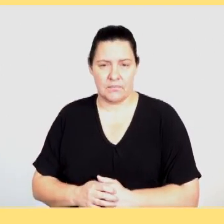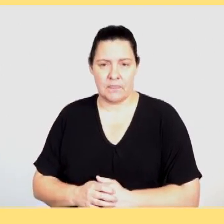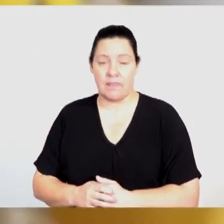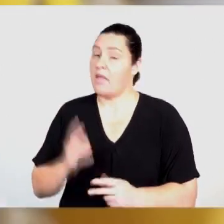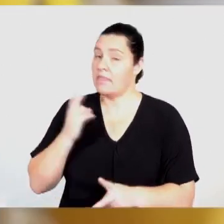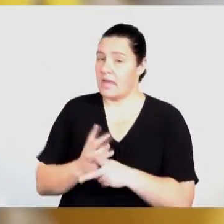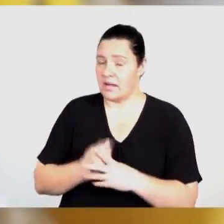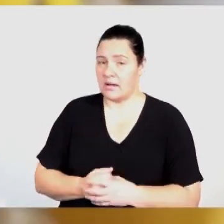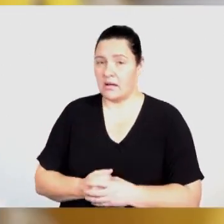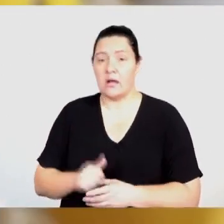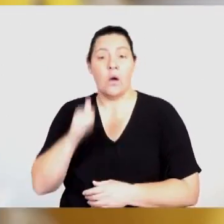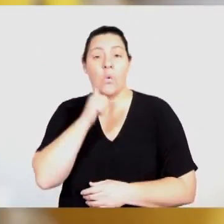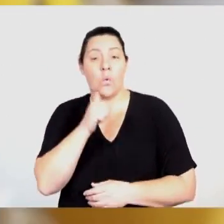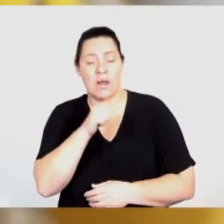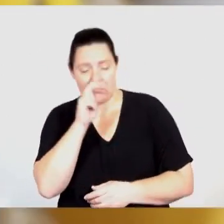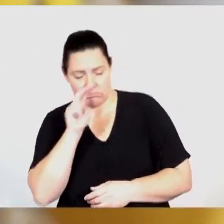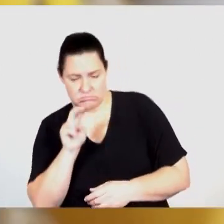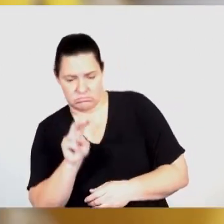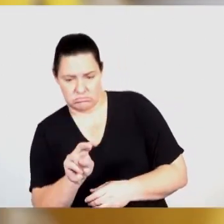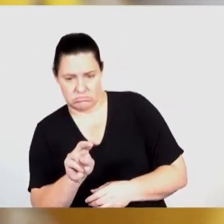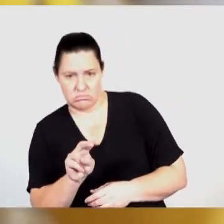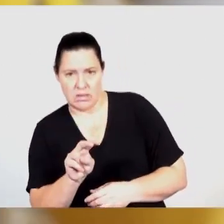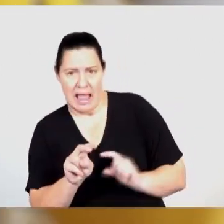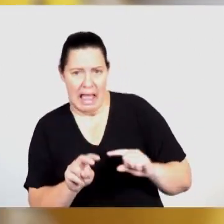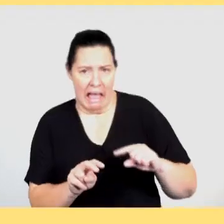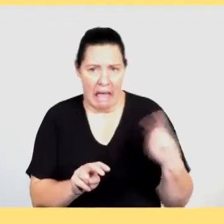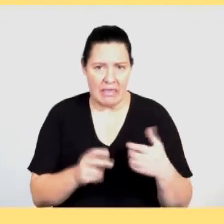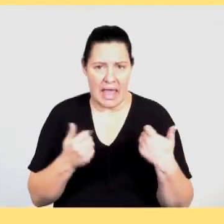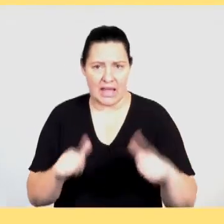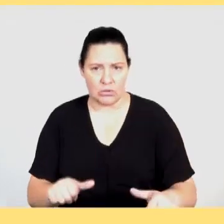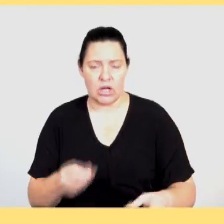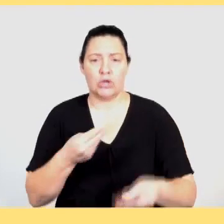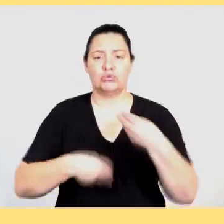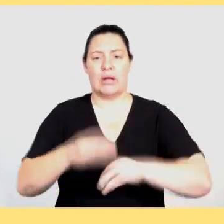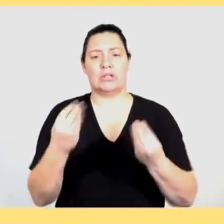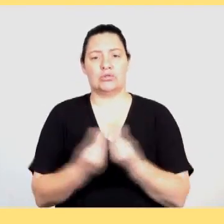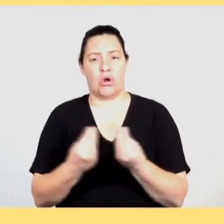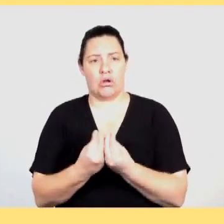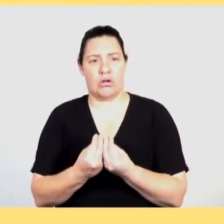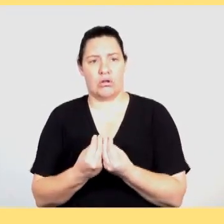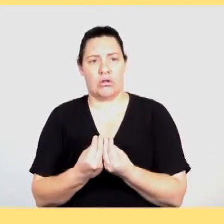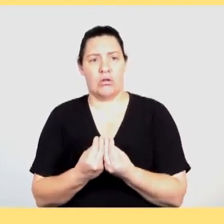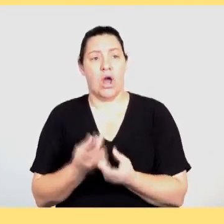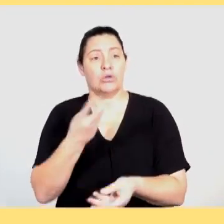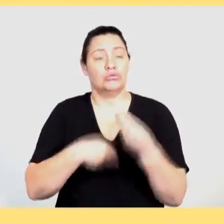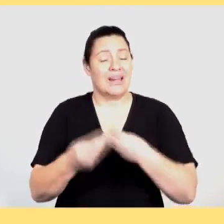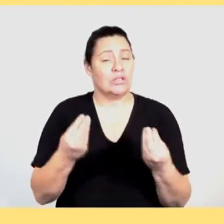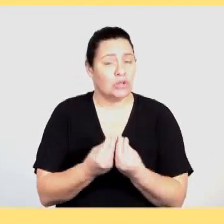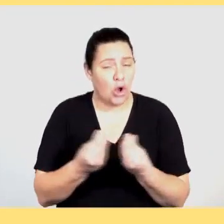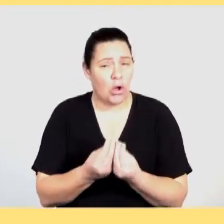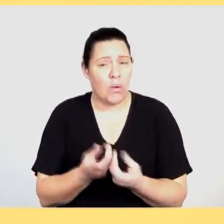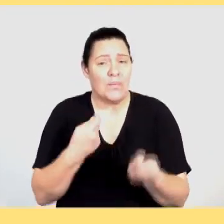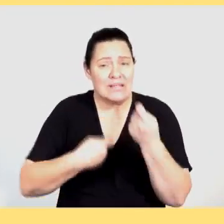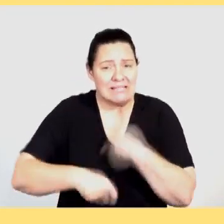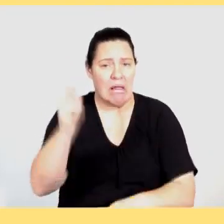1,100. And then when we then look at the other account, which is your trading stock, remember, in your trading